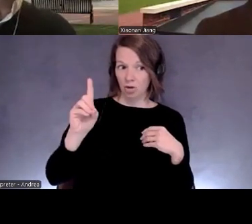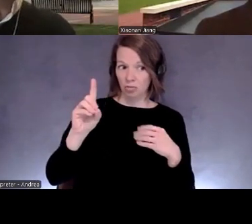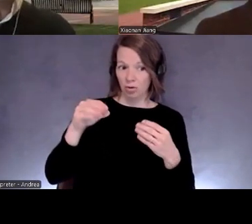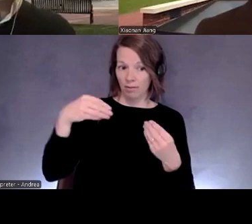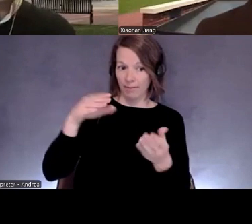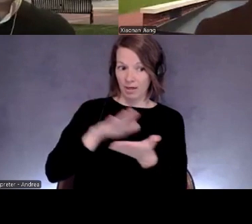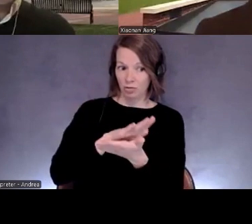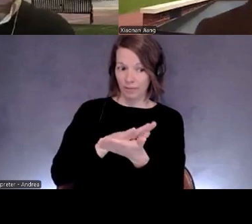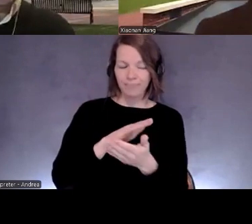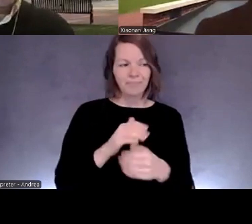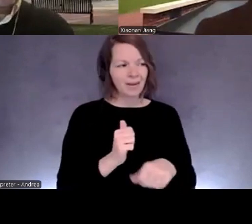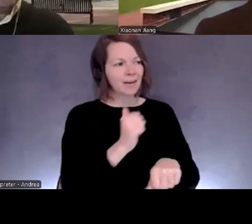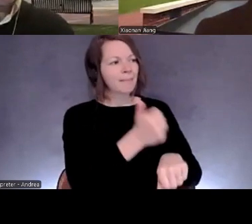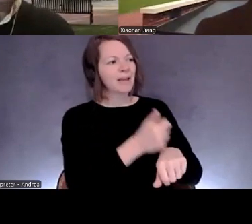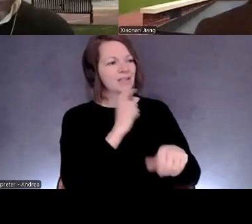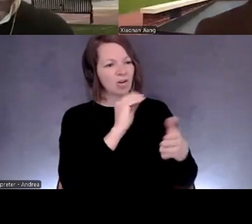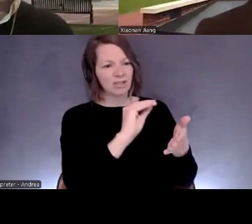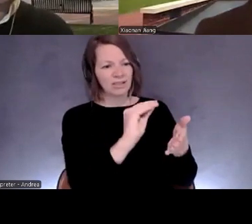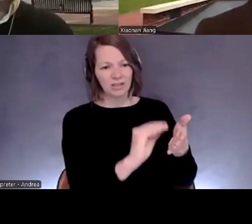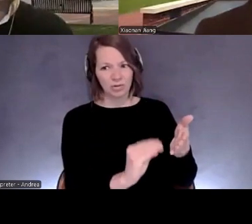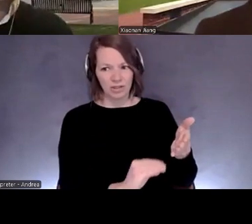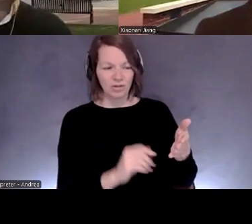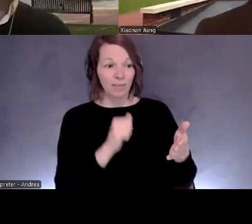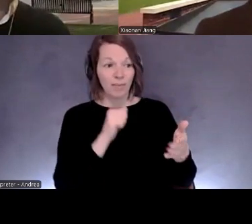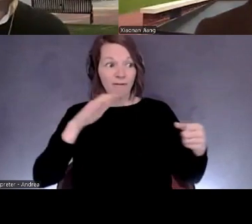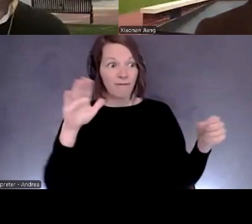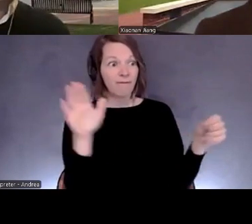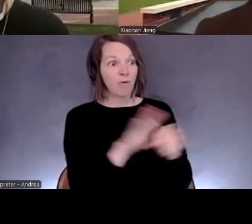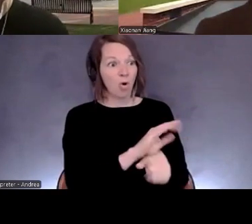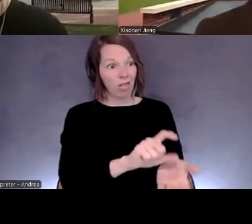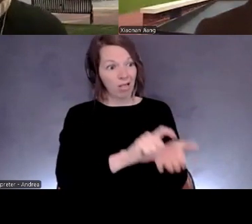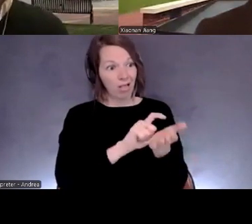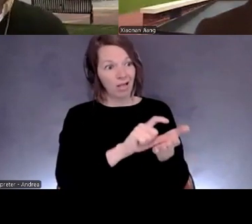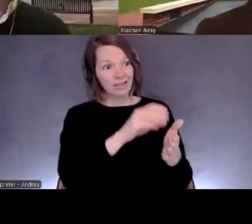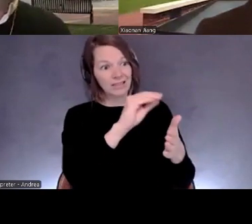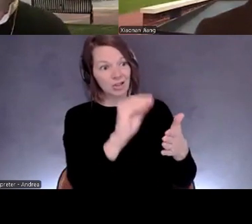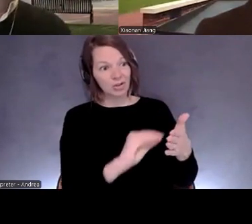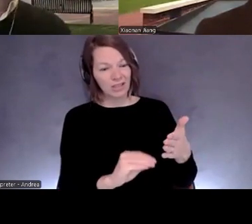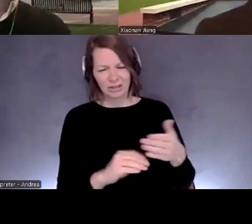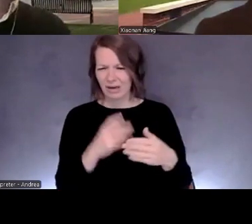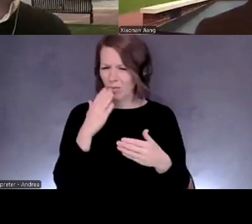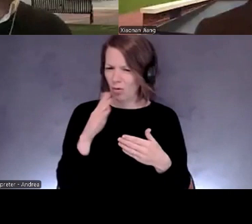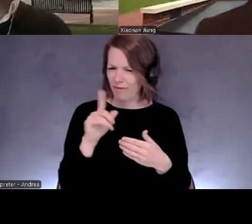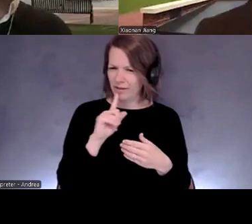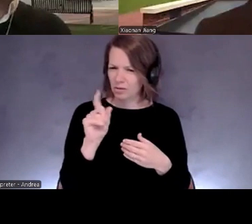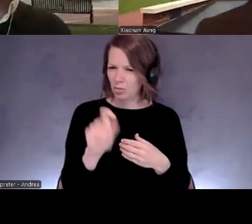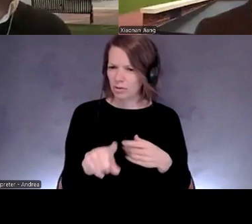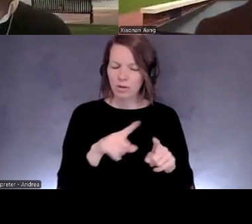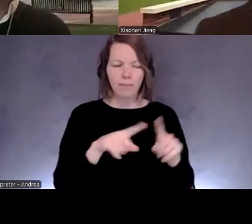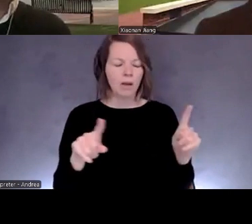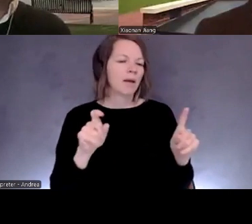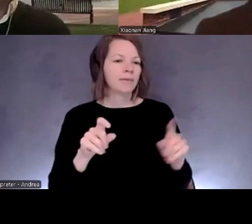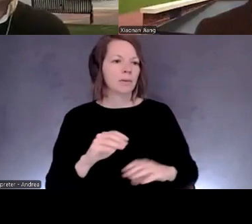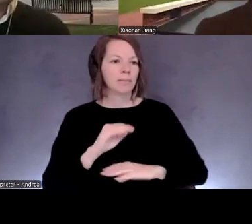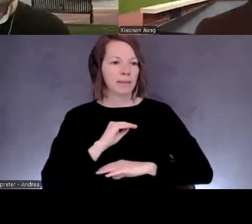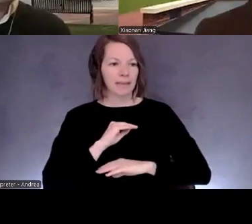that's based on a dissertation. We wouldn't accept an entire dissertation. I'm not sure if that's the question. It would have to